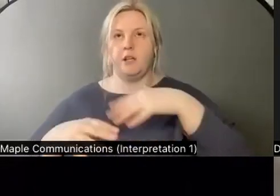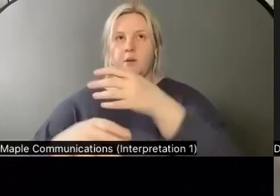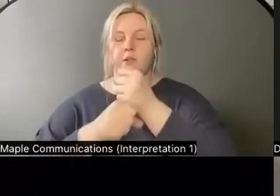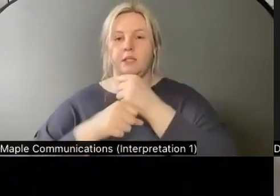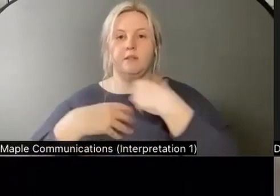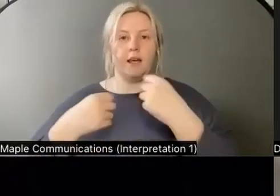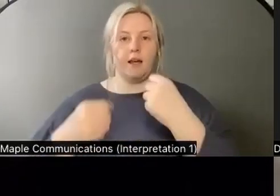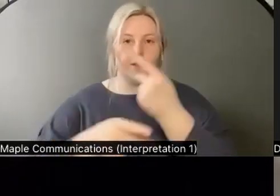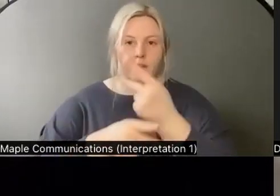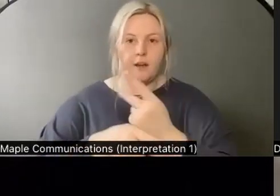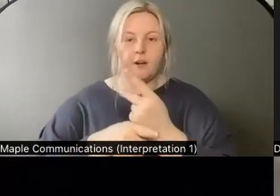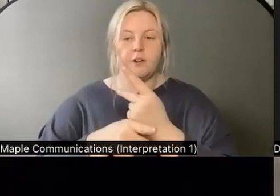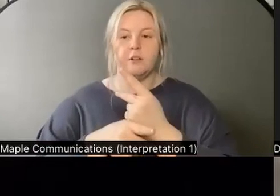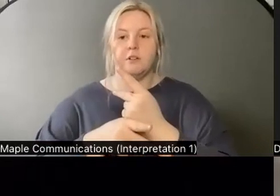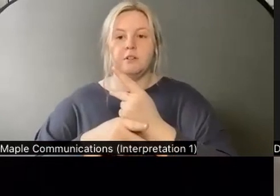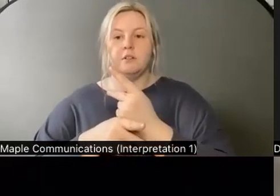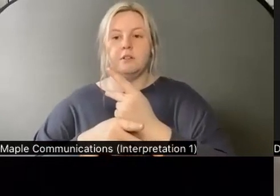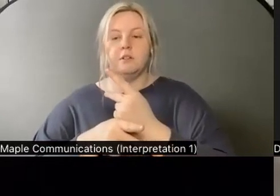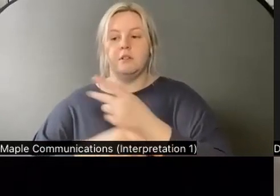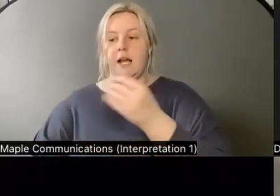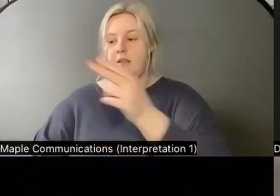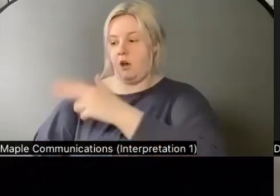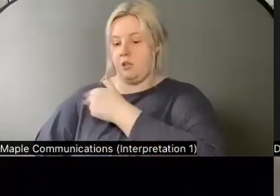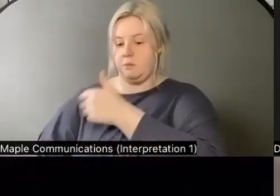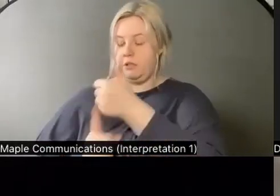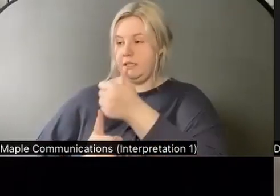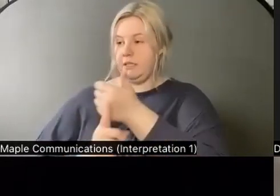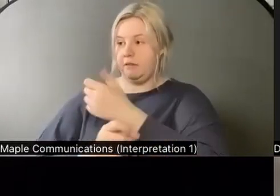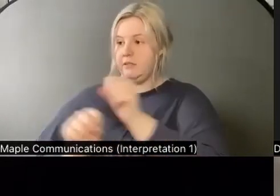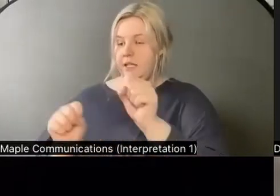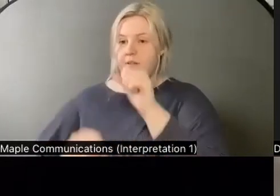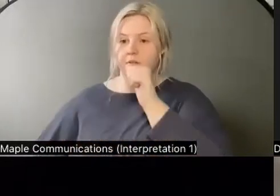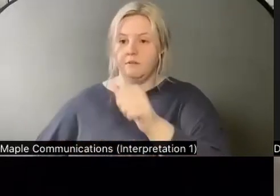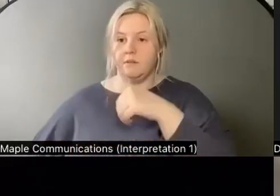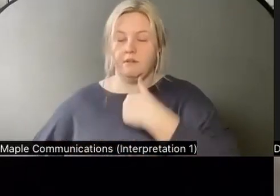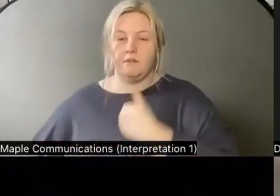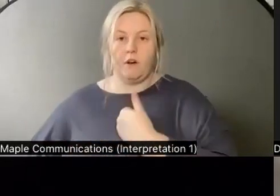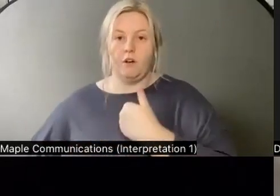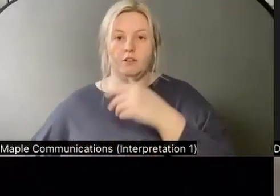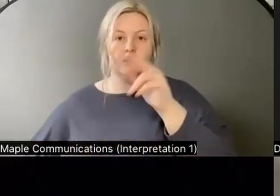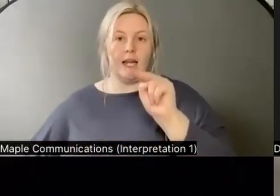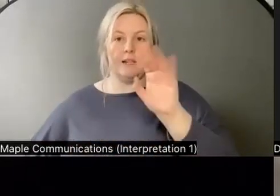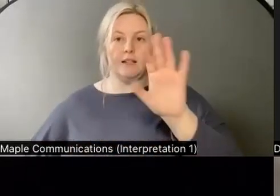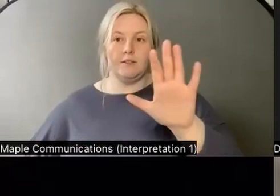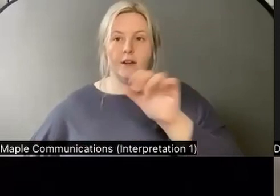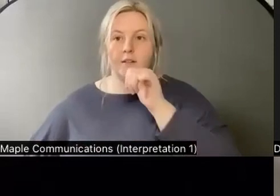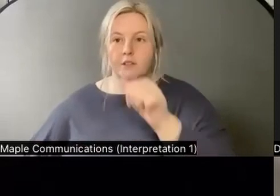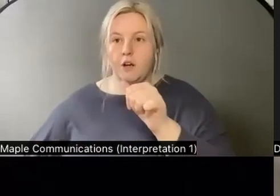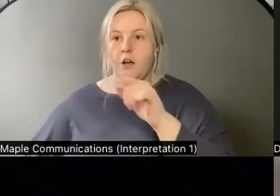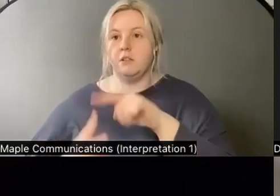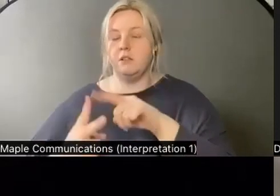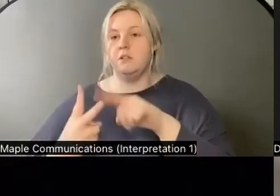not even the hospital being safe because people aren't wearing N95s, for instance.